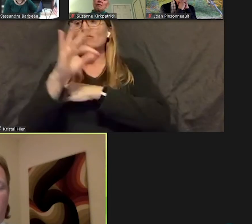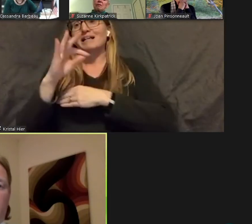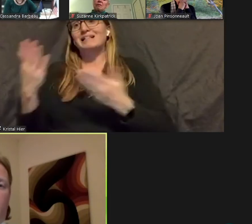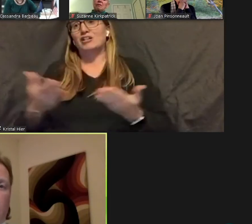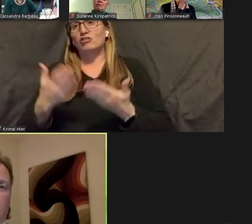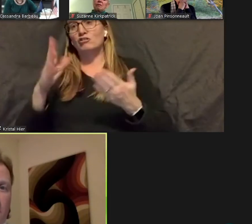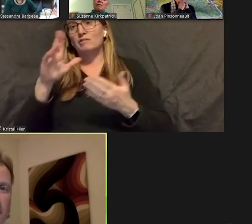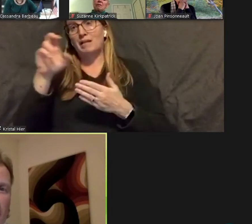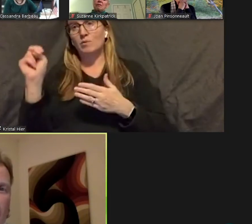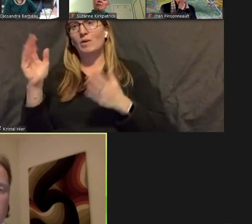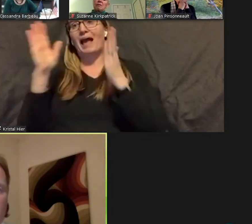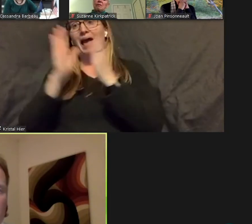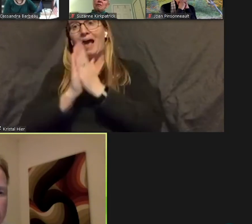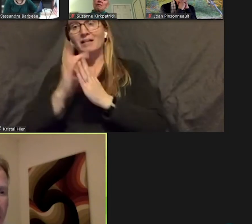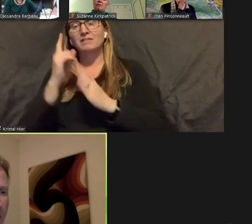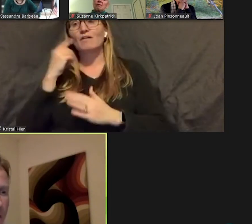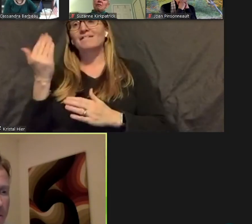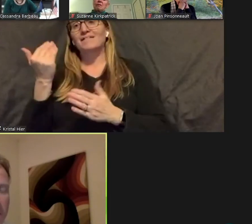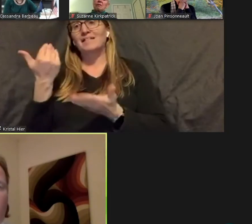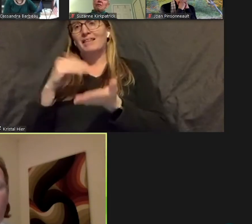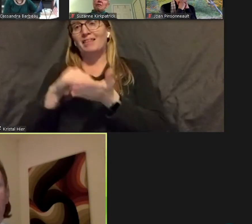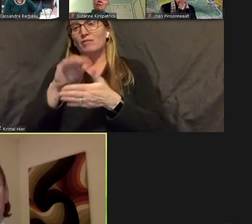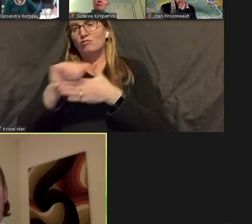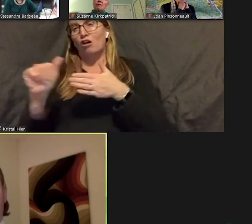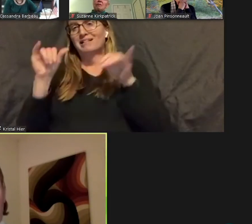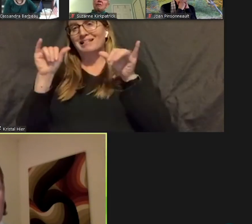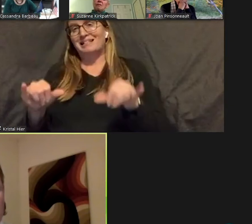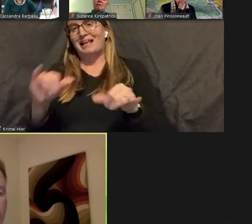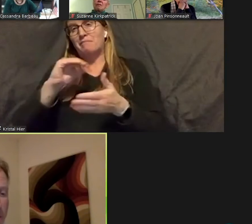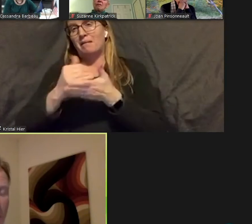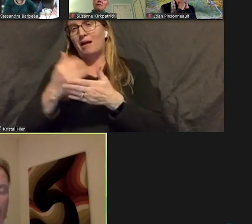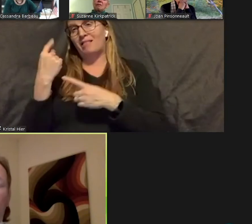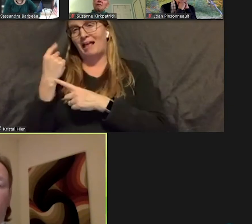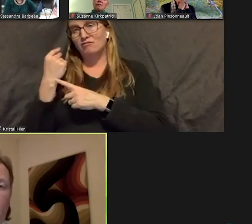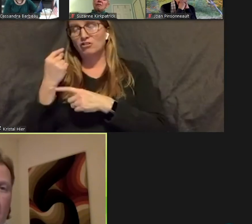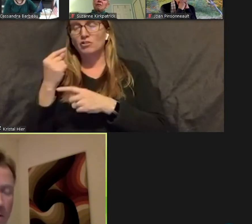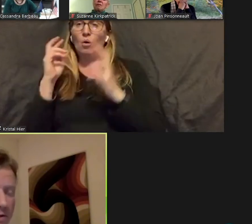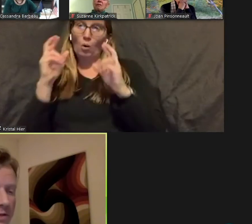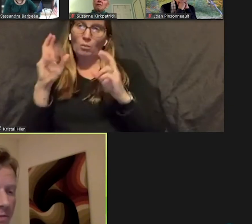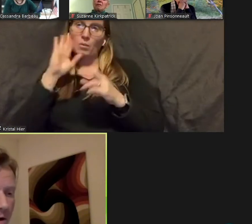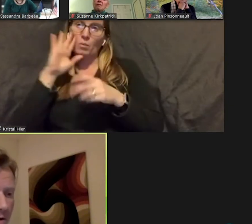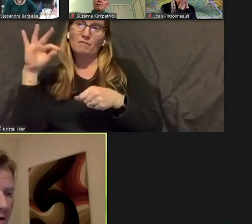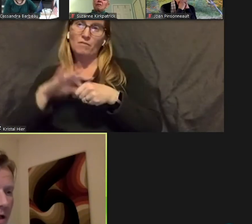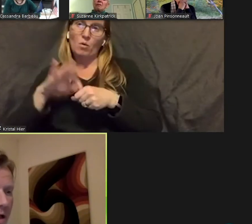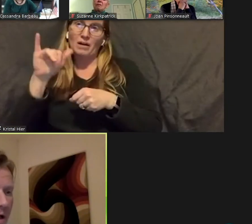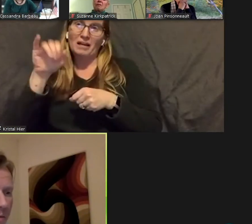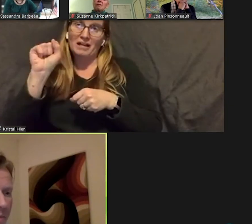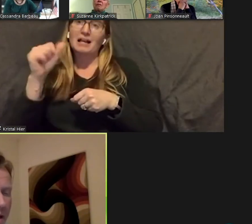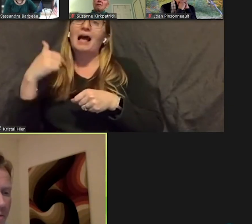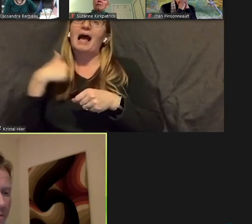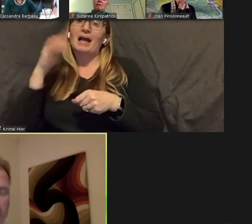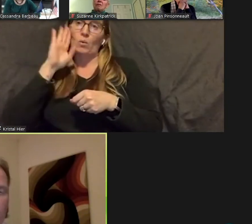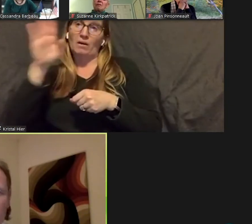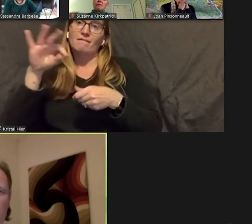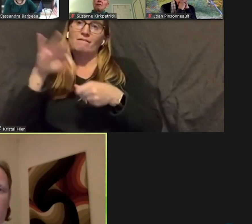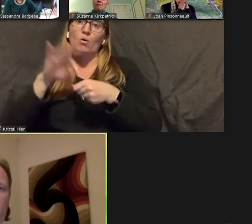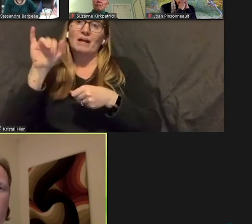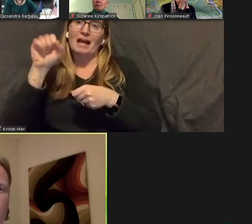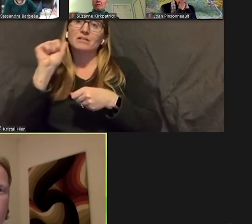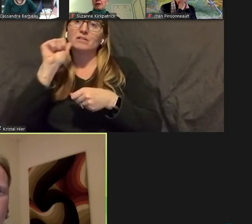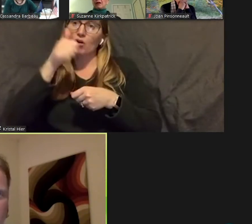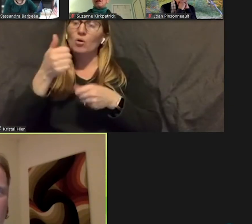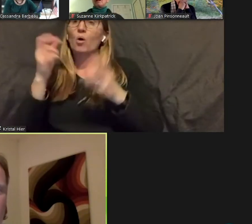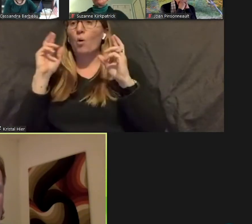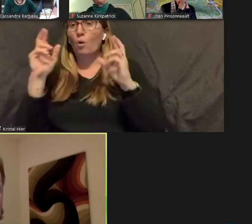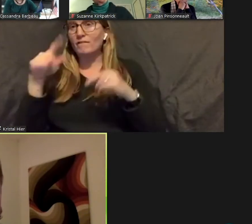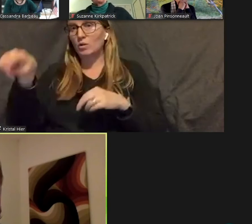with a level funded request of $15,000. We do hope for your support that I'll be providing in person tomorrow, and hope for the same from